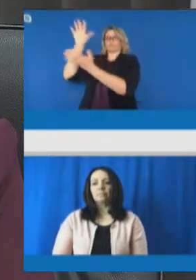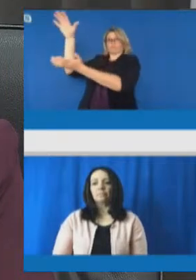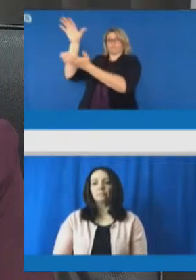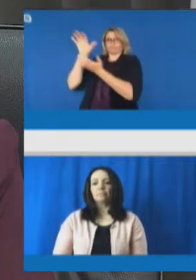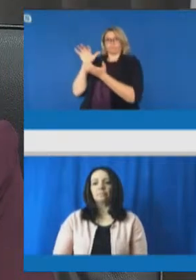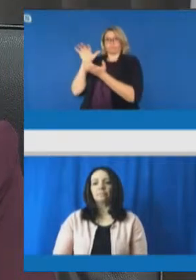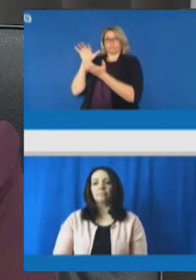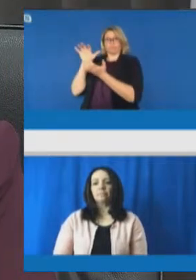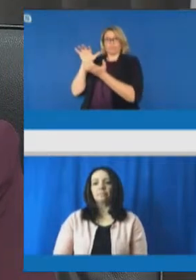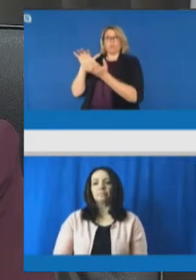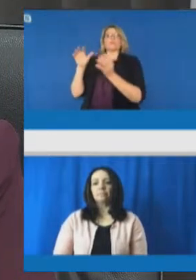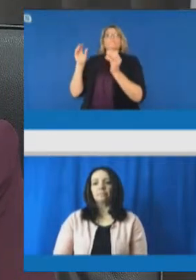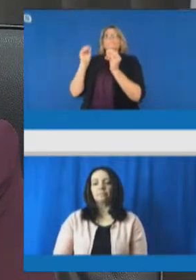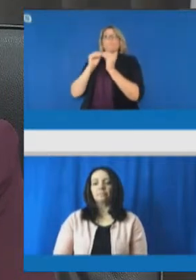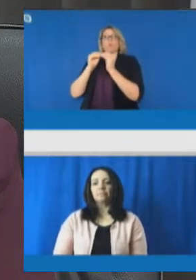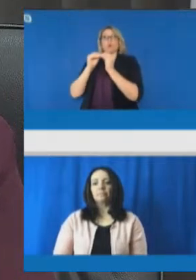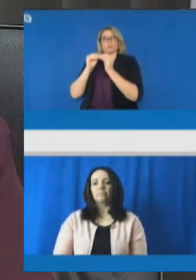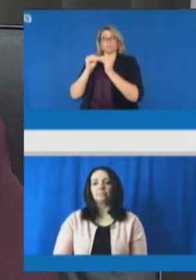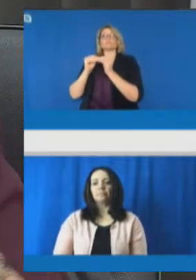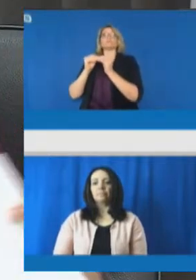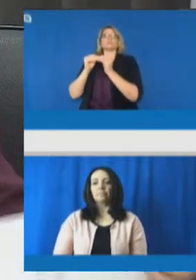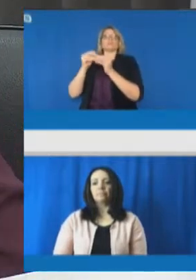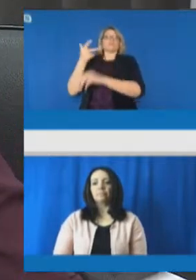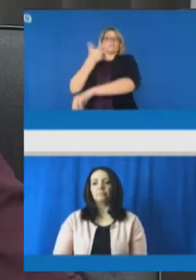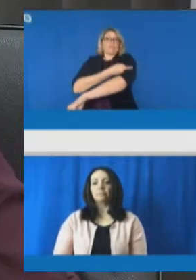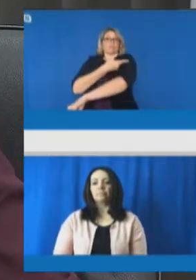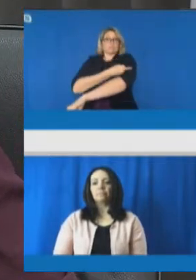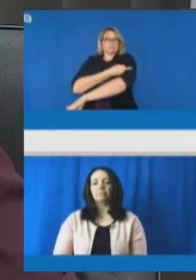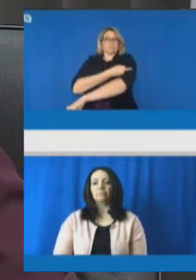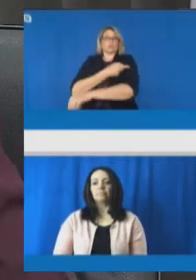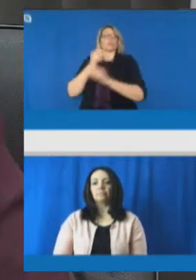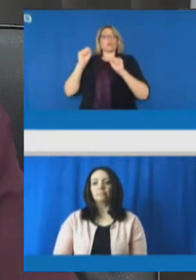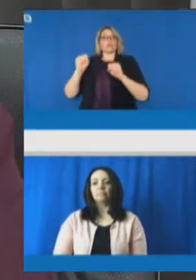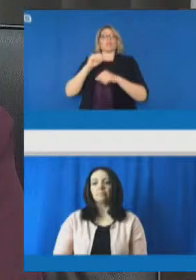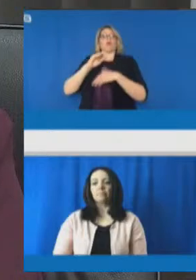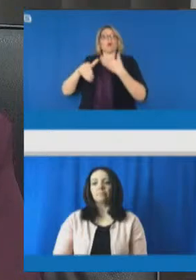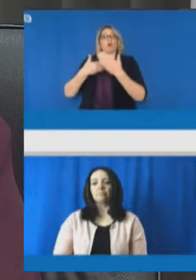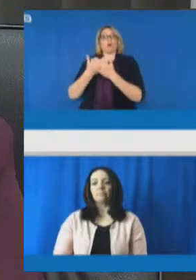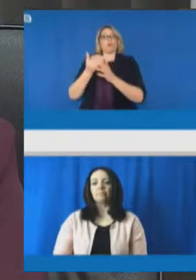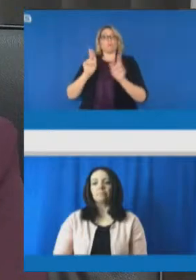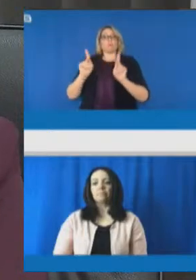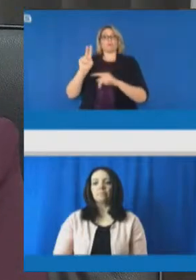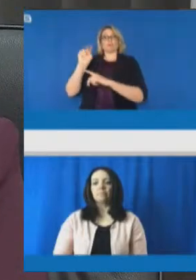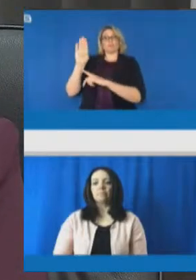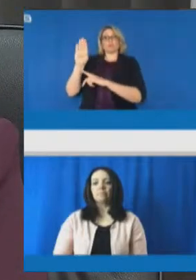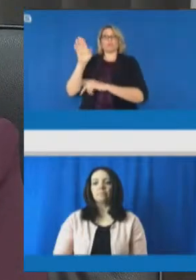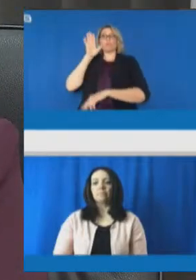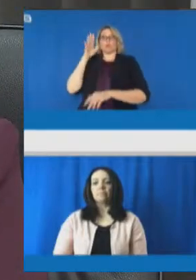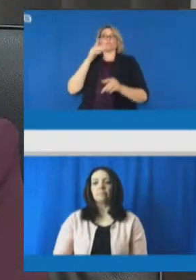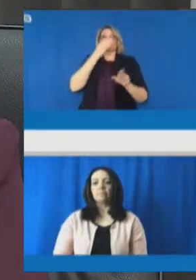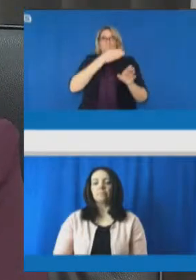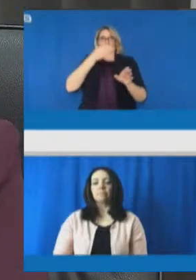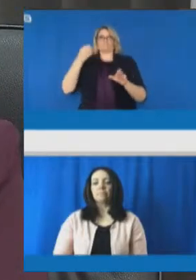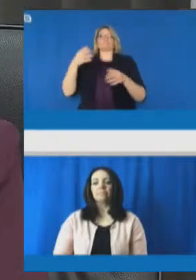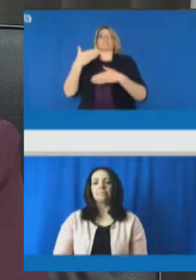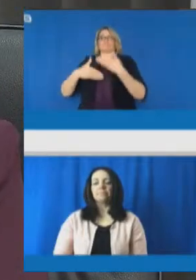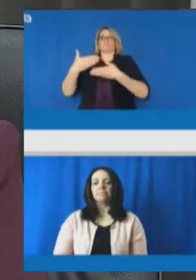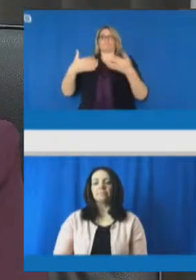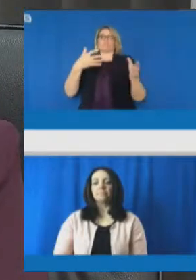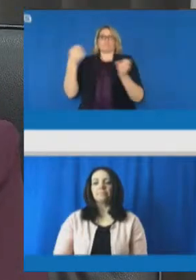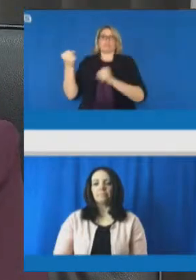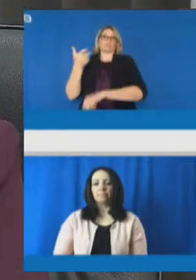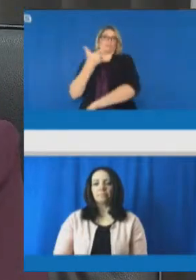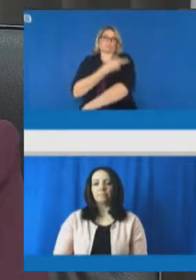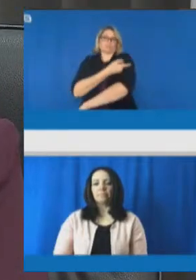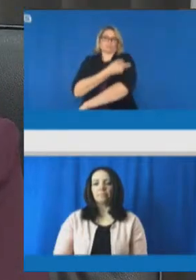will ensure an equitable distribution of vaccines across the province. It will give priority to those who continue to be at a greater risk from the